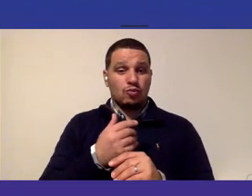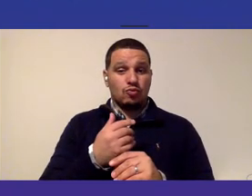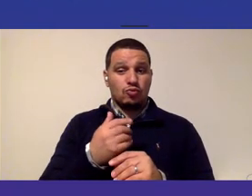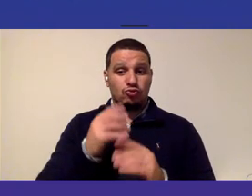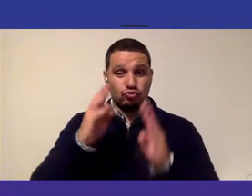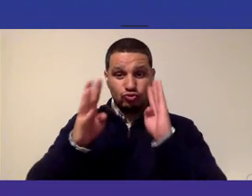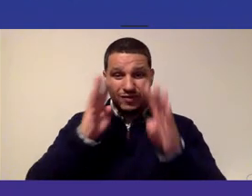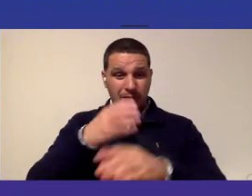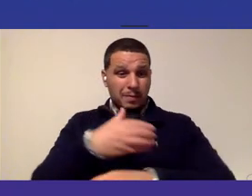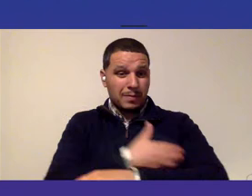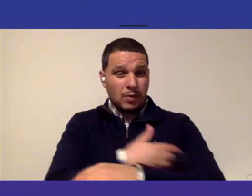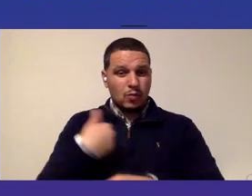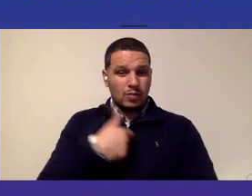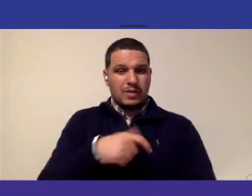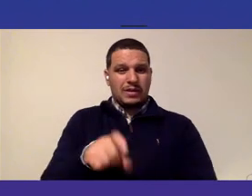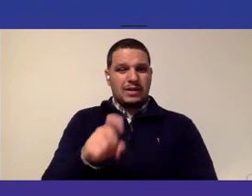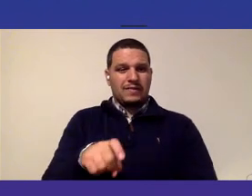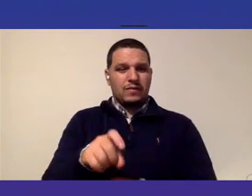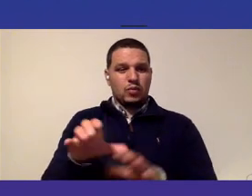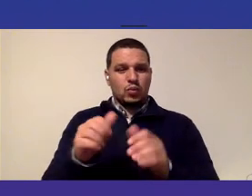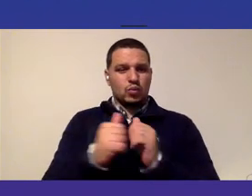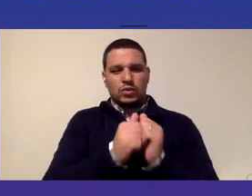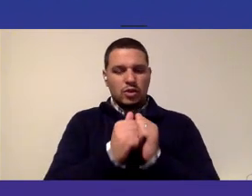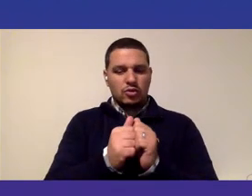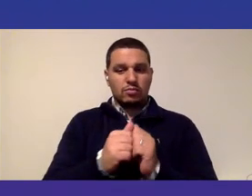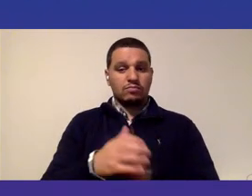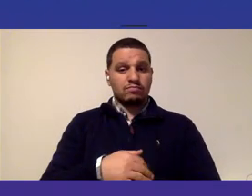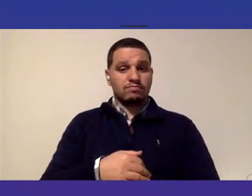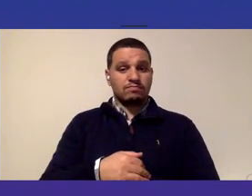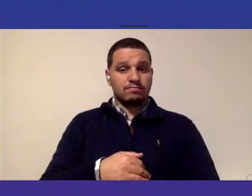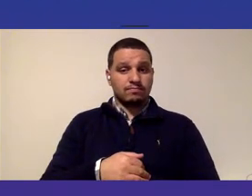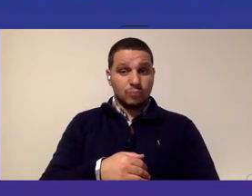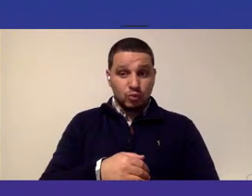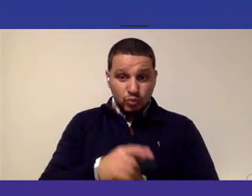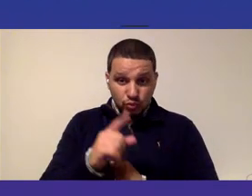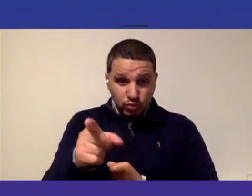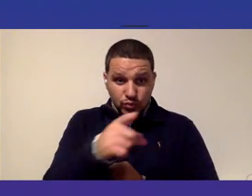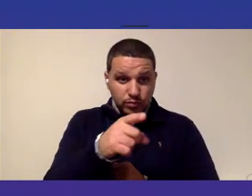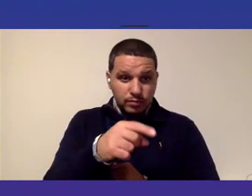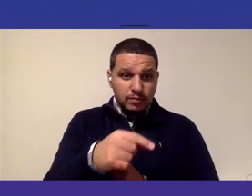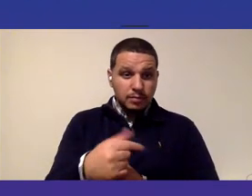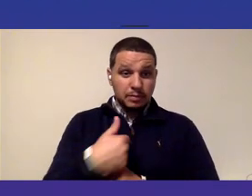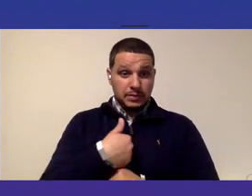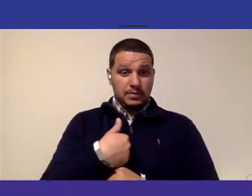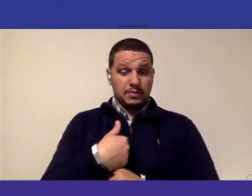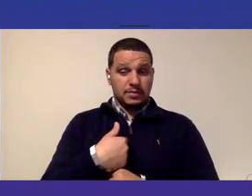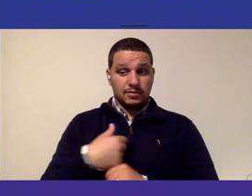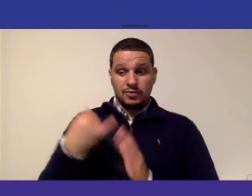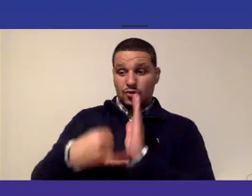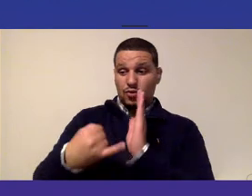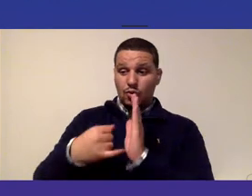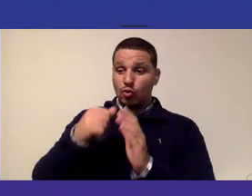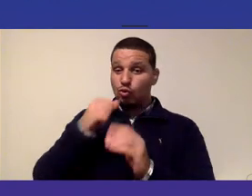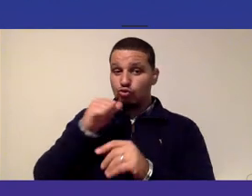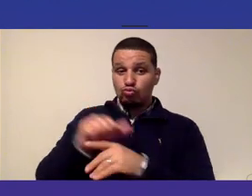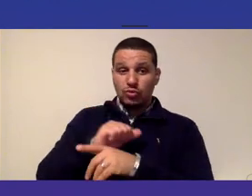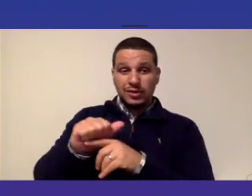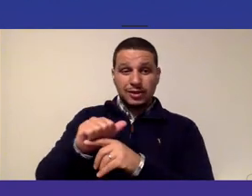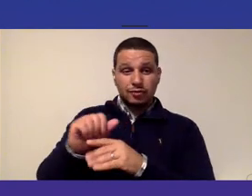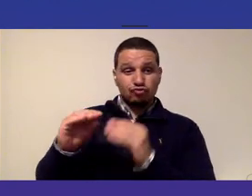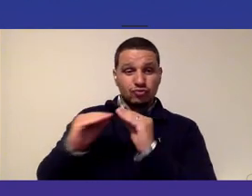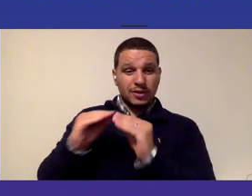this together. You, me, the artists who practice reparative creativity